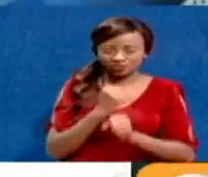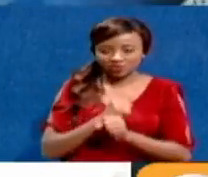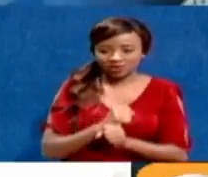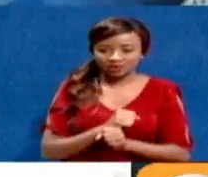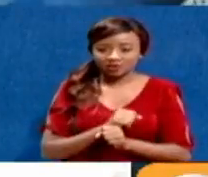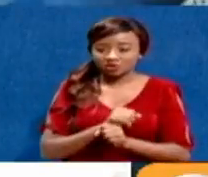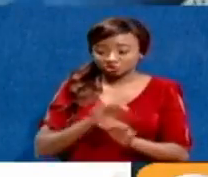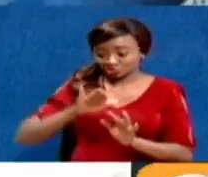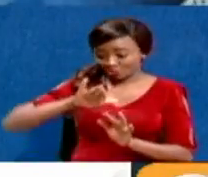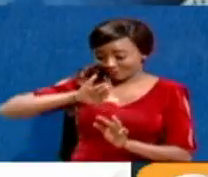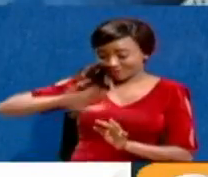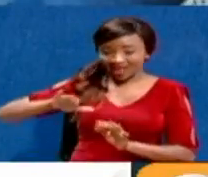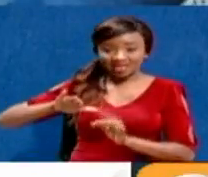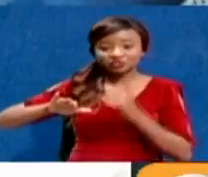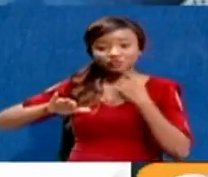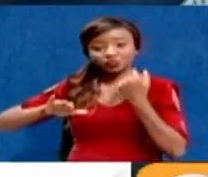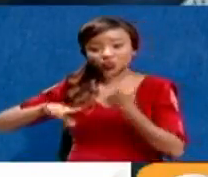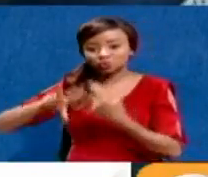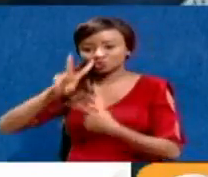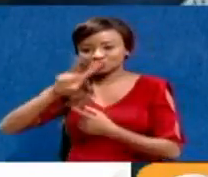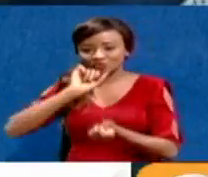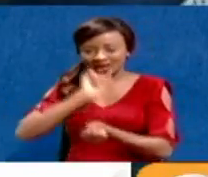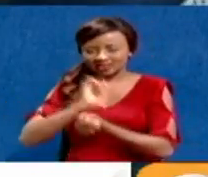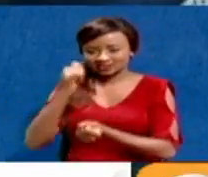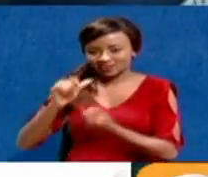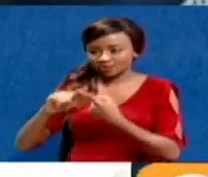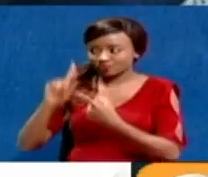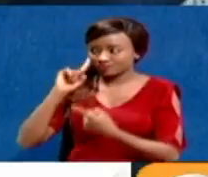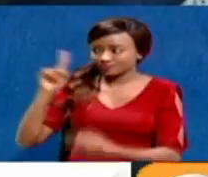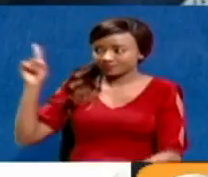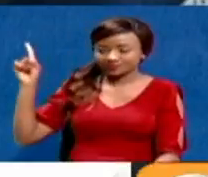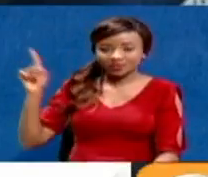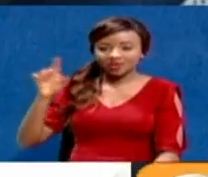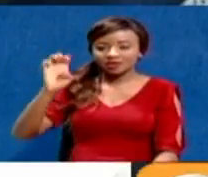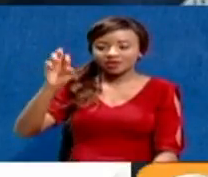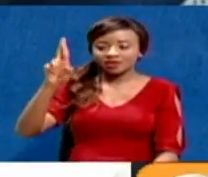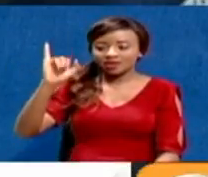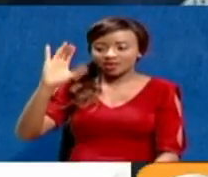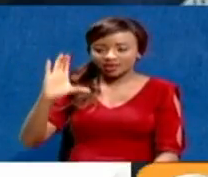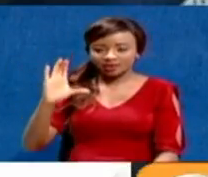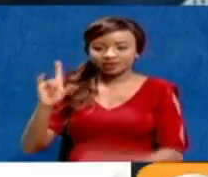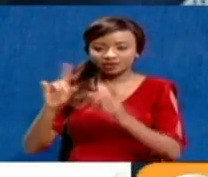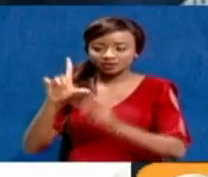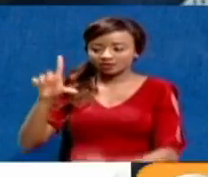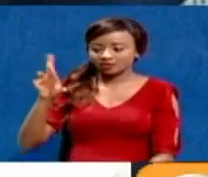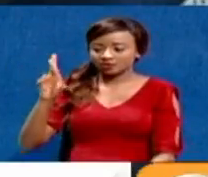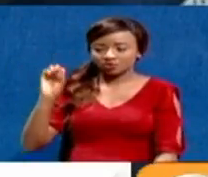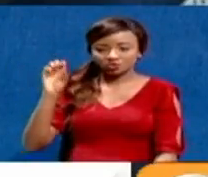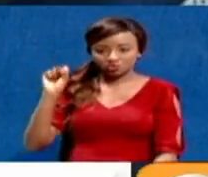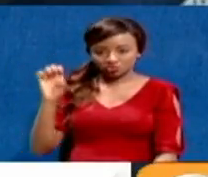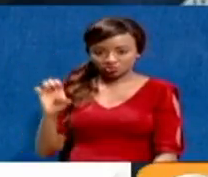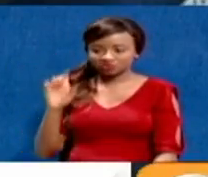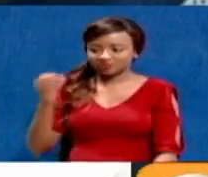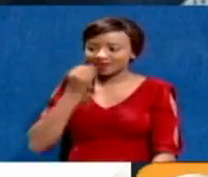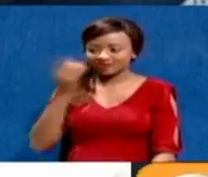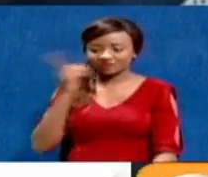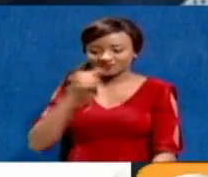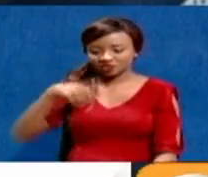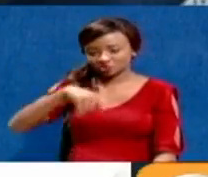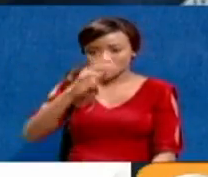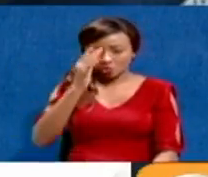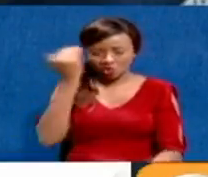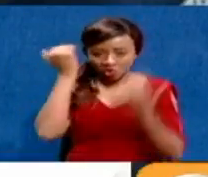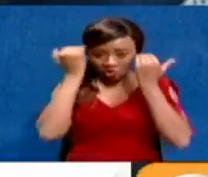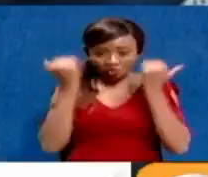Two more remaining, namely Eric Kibet Sawe and Rose Wangoi Gasheru, have also been served with summons to appear before court